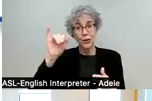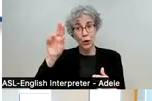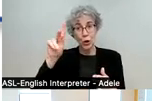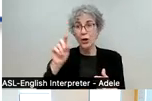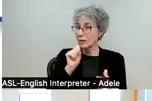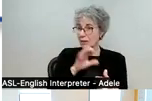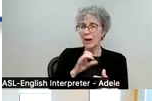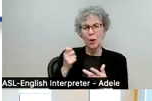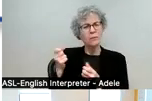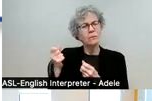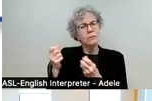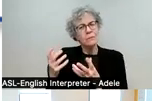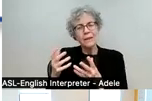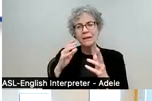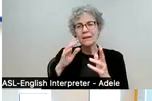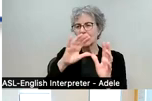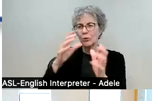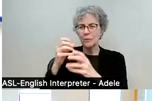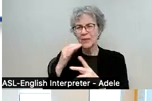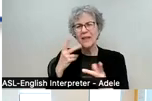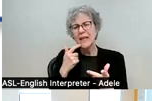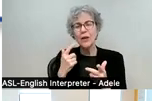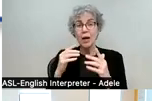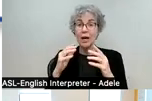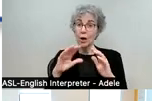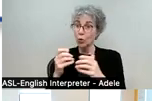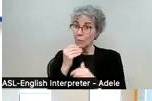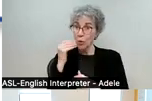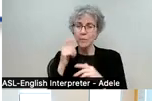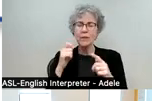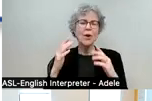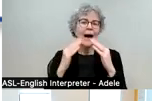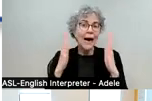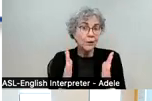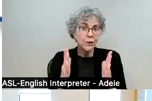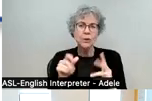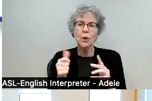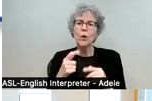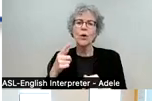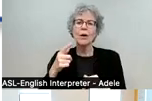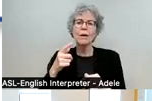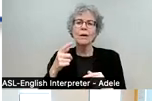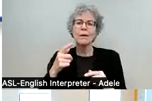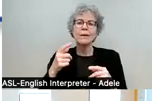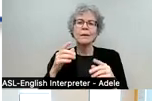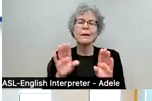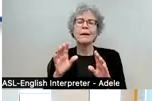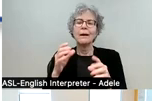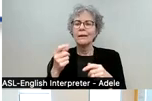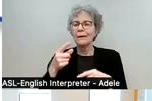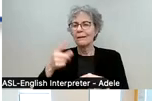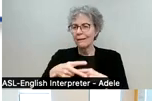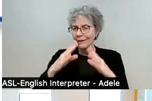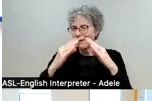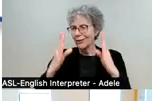sort of detached or semi-detached homes in residential neighborhoods. But Toronto, as you will know, and we've all